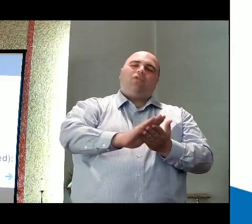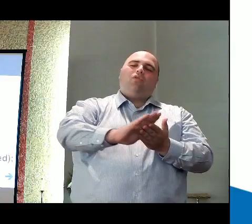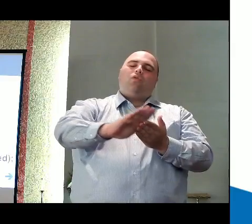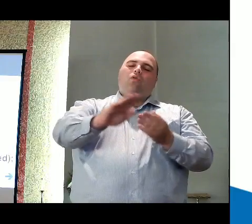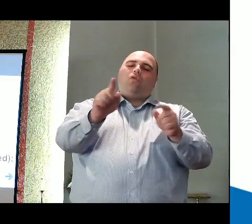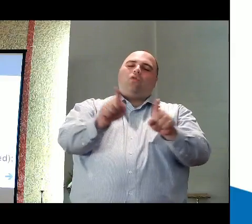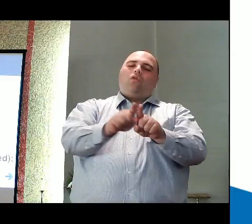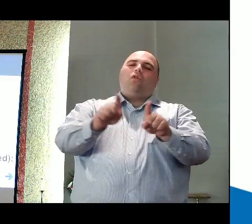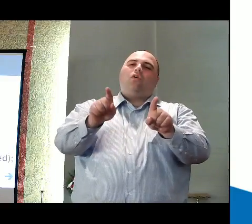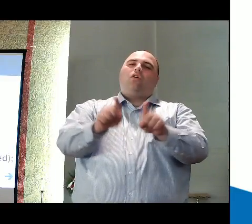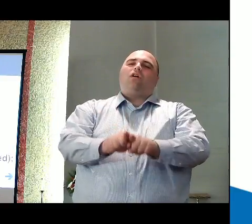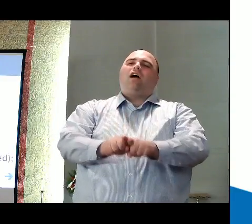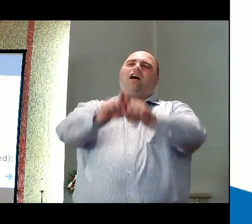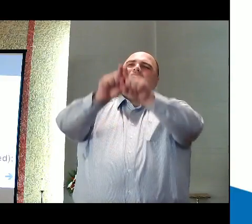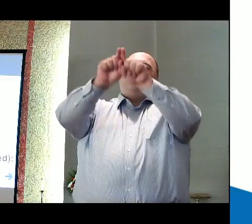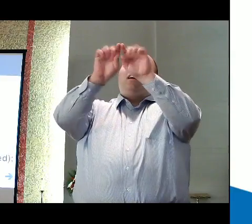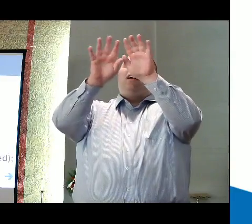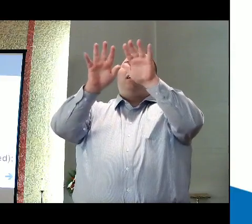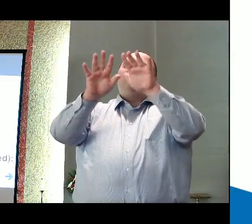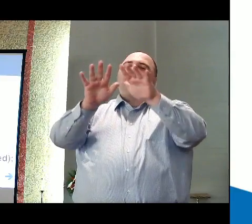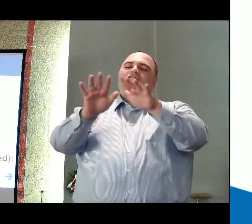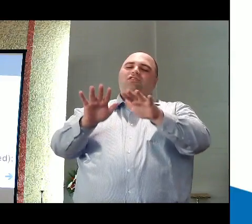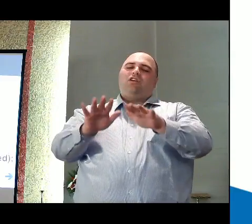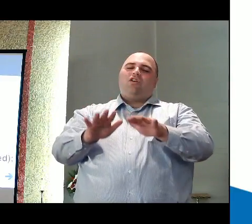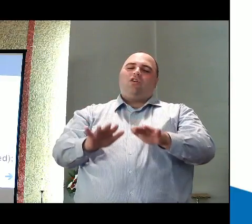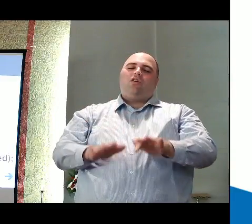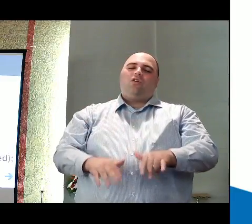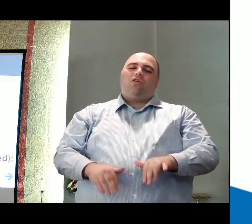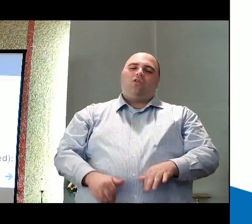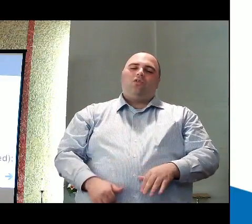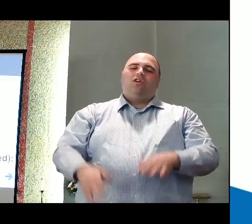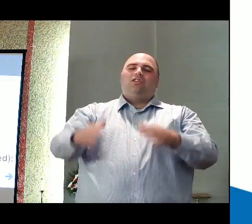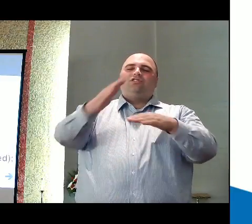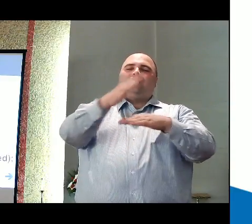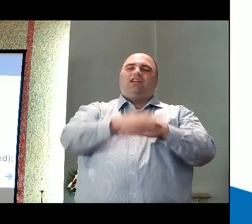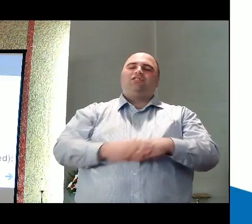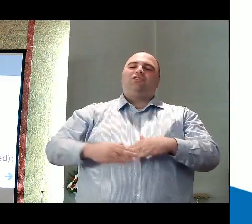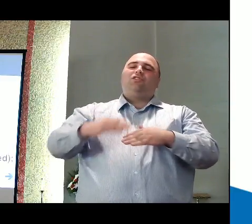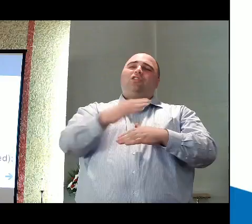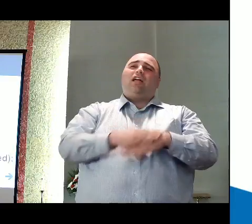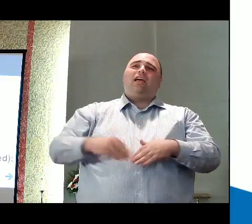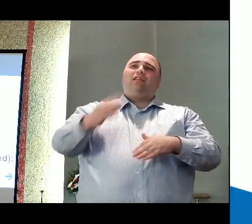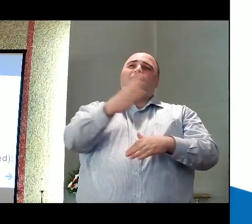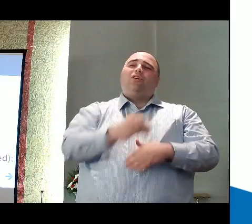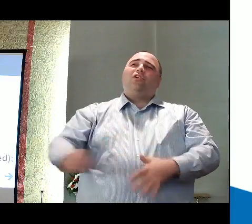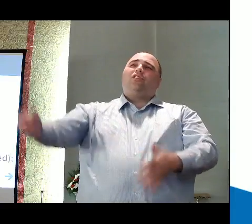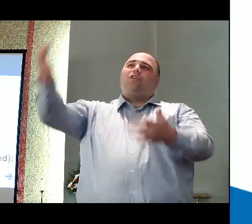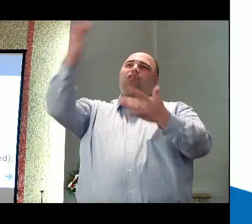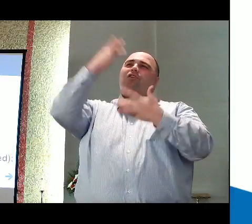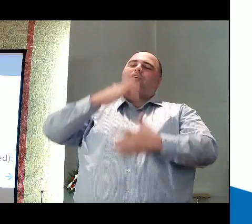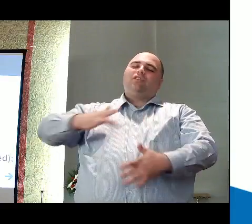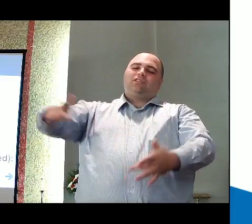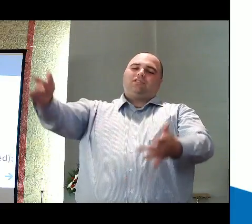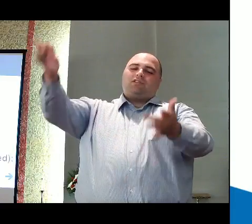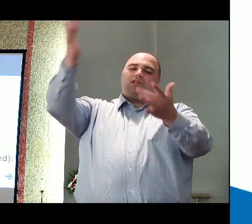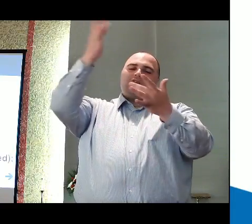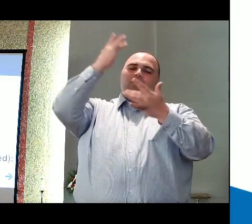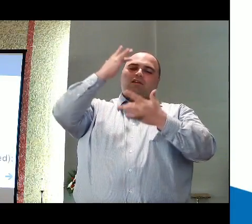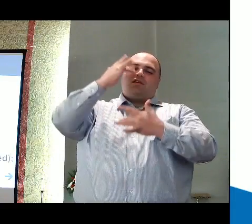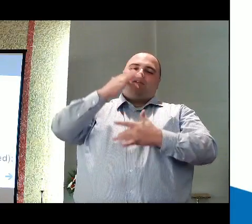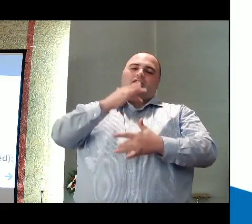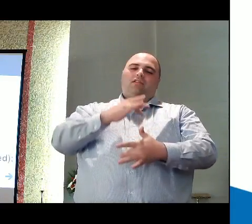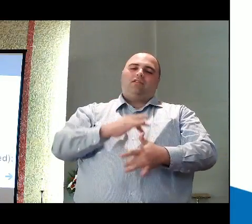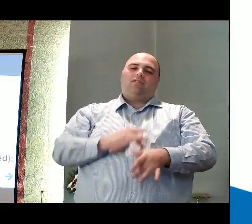and pure as snow, gentle and